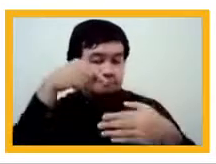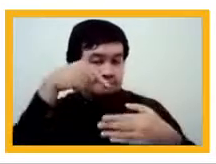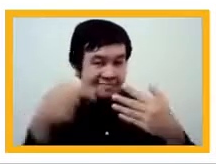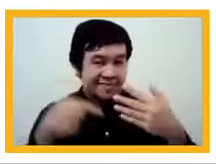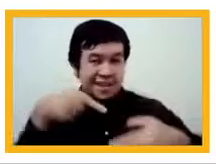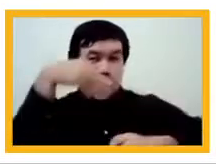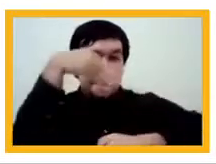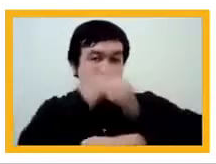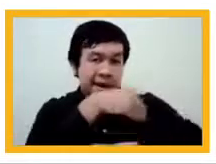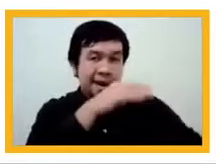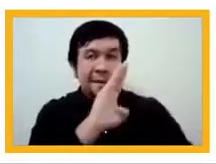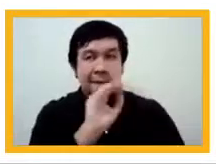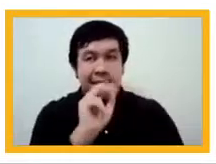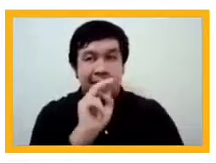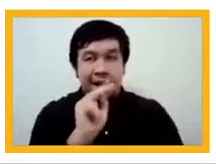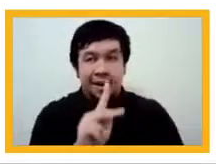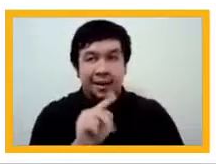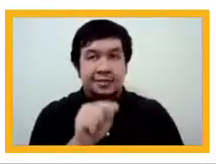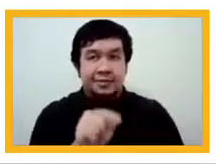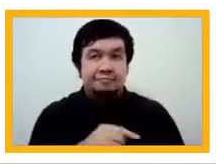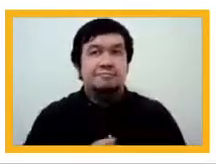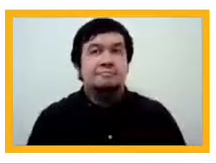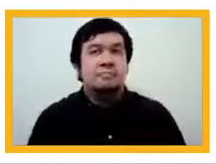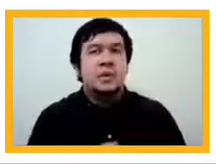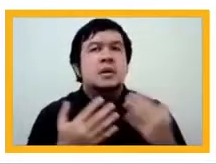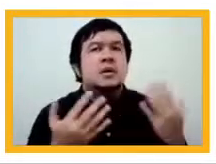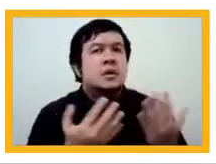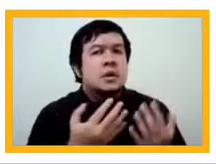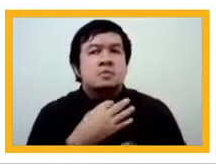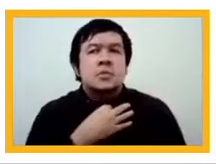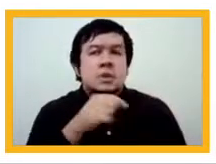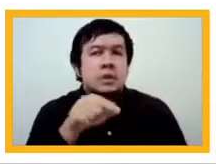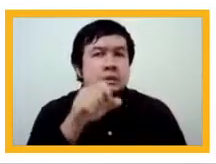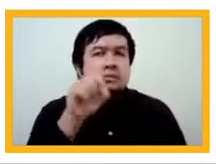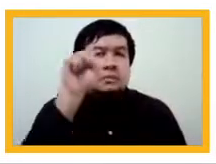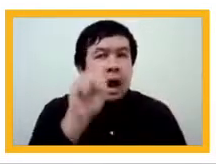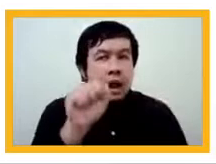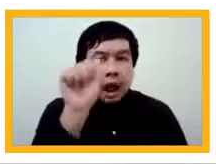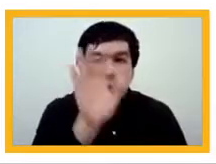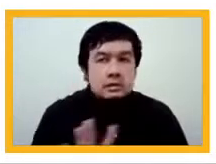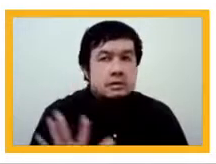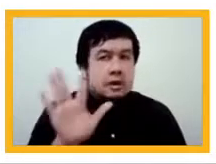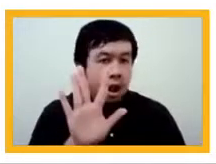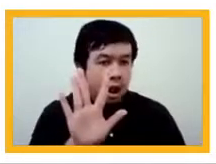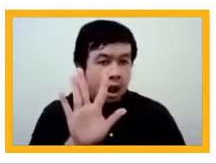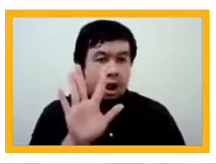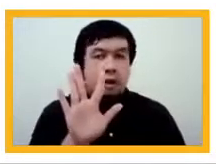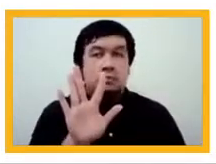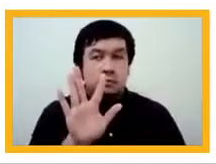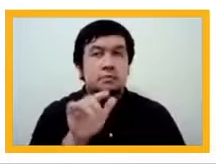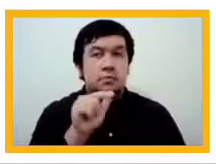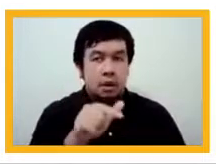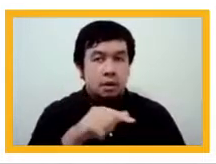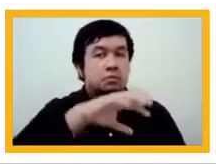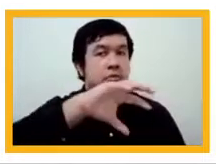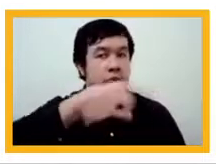in our South Asian countries with our support, and how do you reflect on what we heard from our